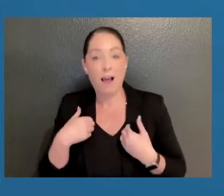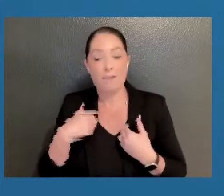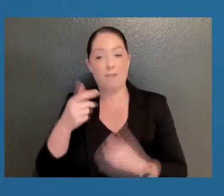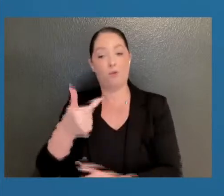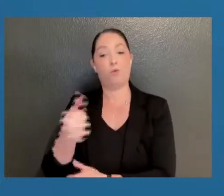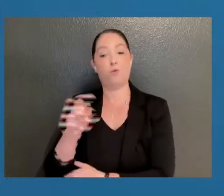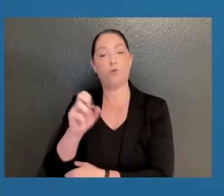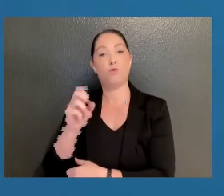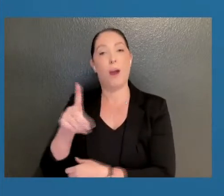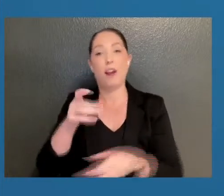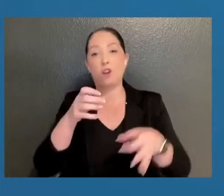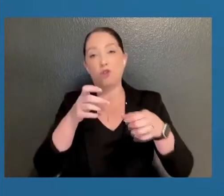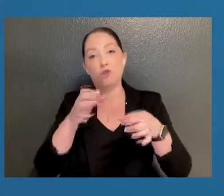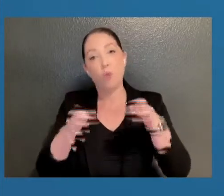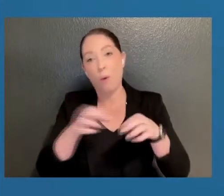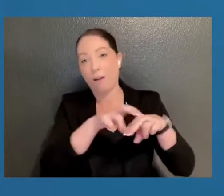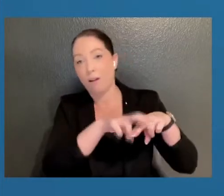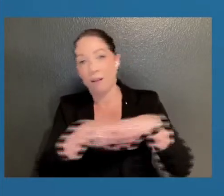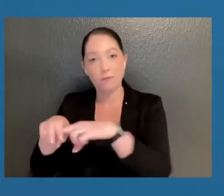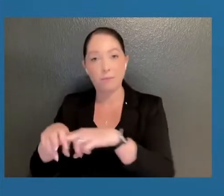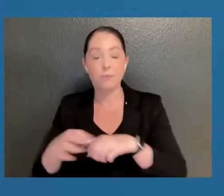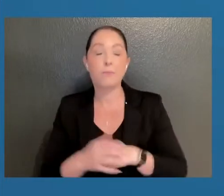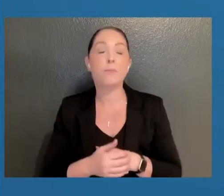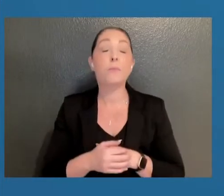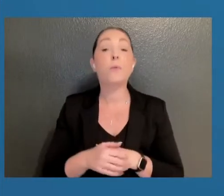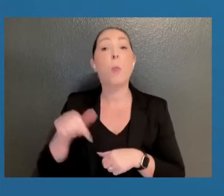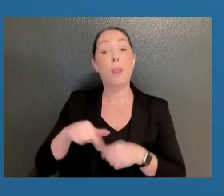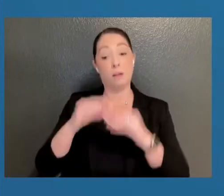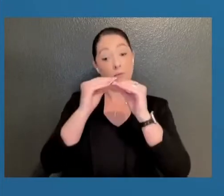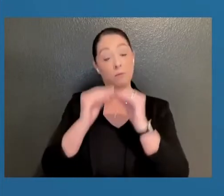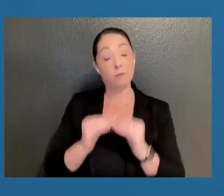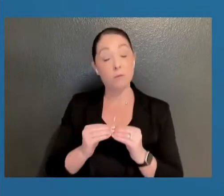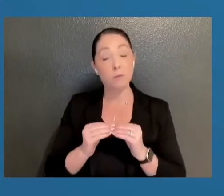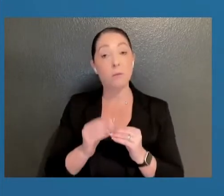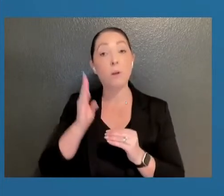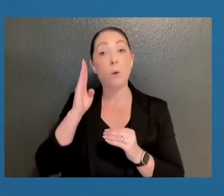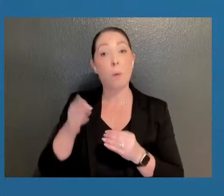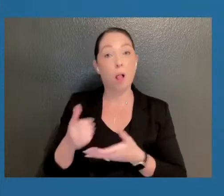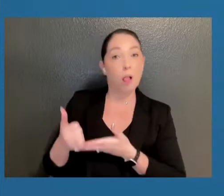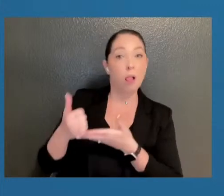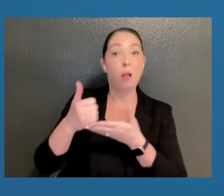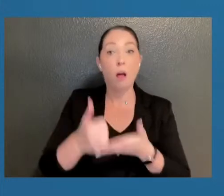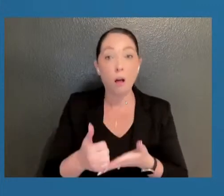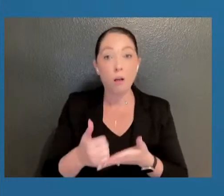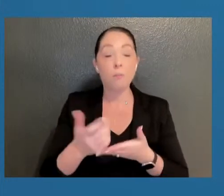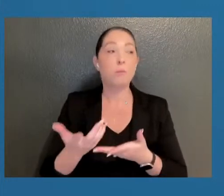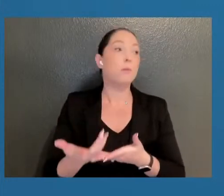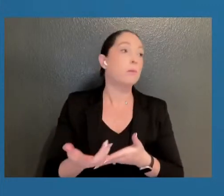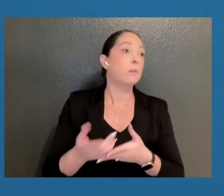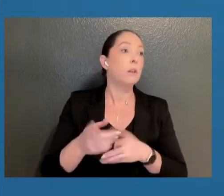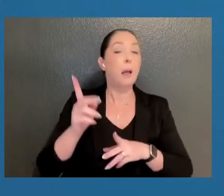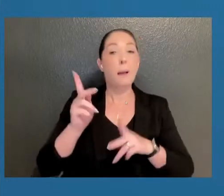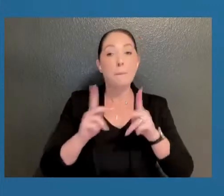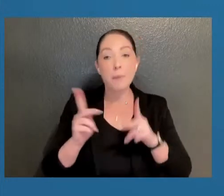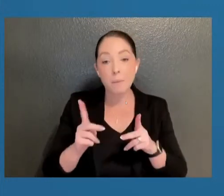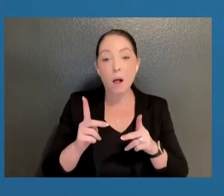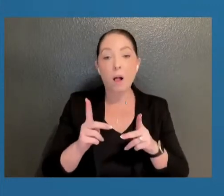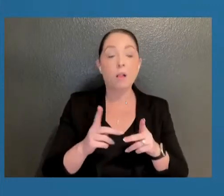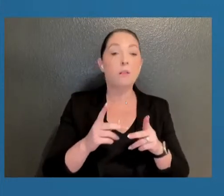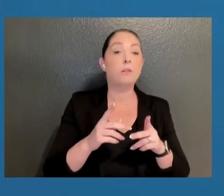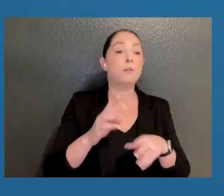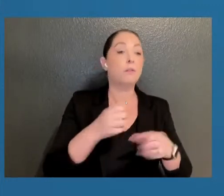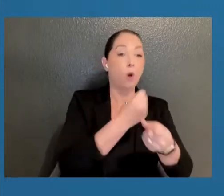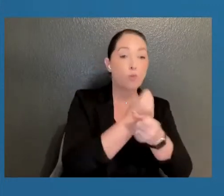at least be a step in the right direction to stopping the revolving door of people who are arrested, as I said, and released on a